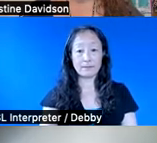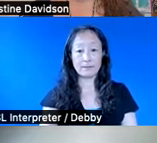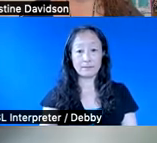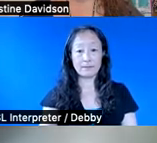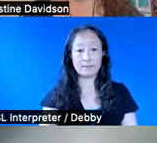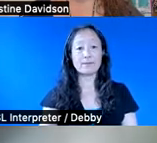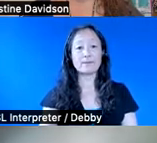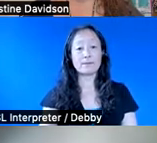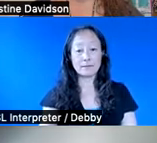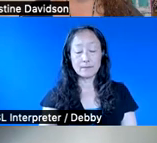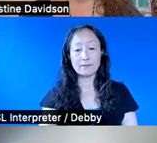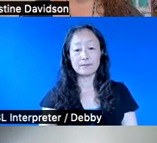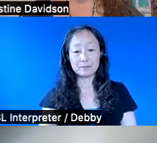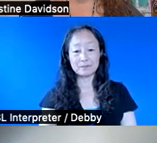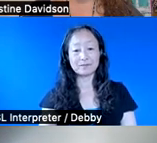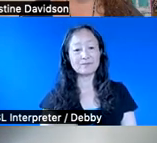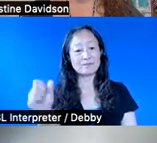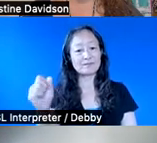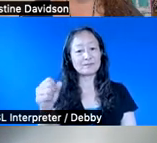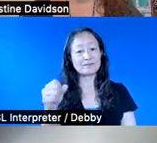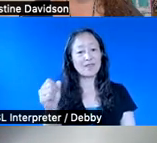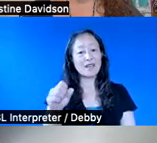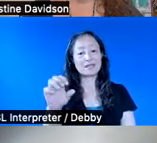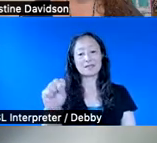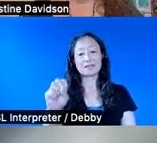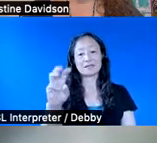Yeah, the SWIP folks are amazing.